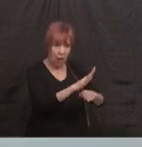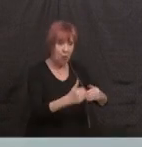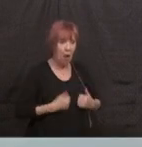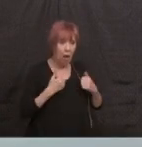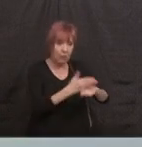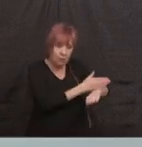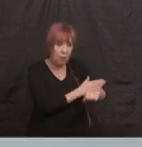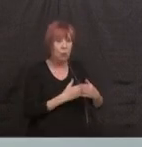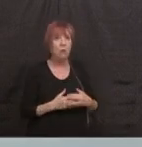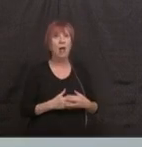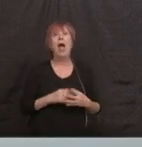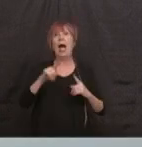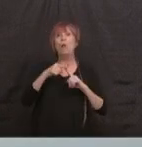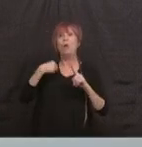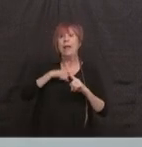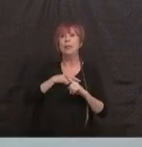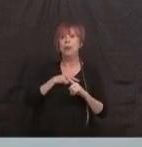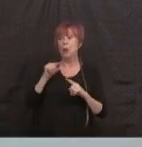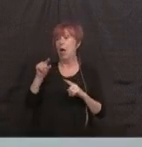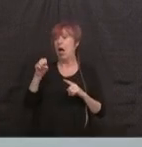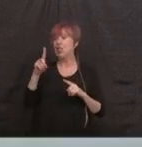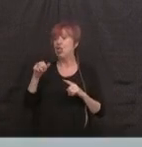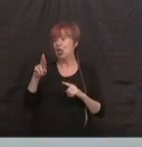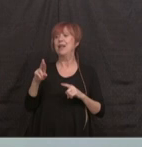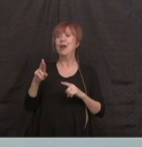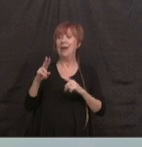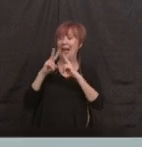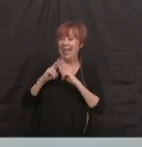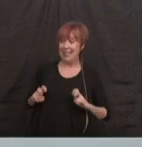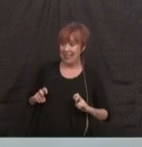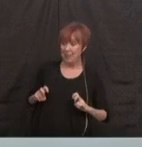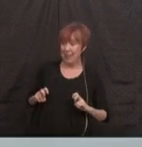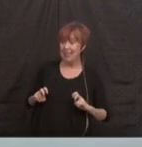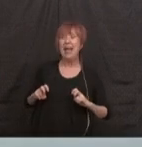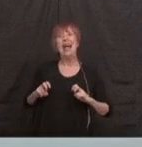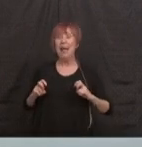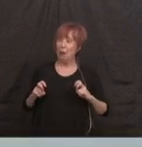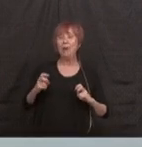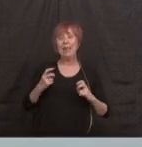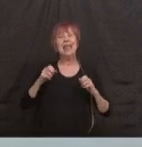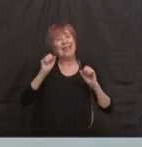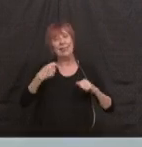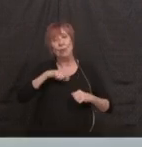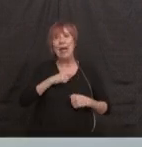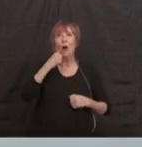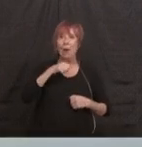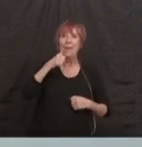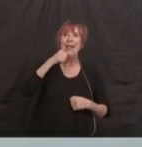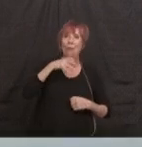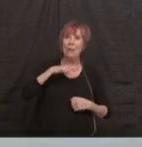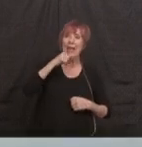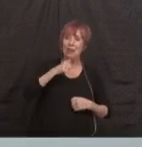impact assessment, we are the Women and Girls Initiative. We care about women and girls. But the truth is, we need to understand all the